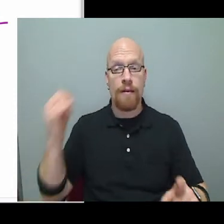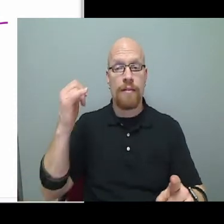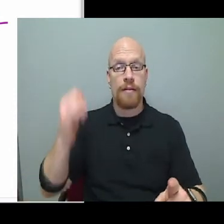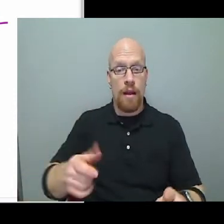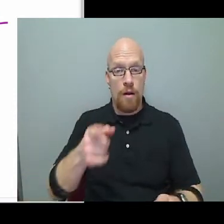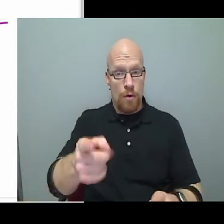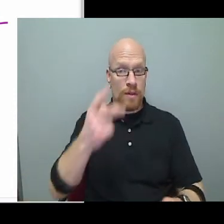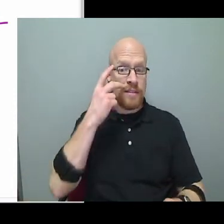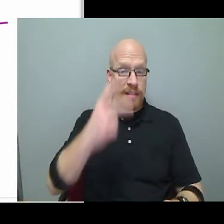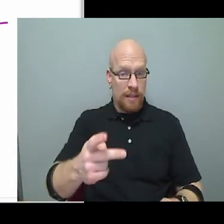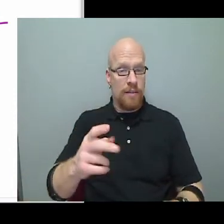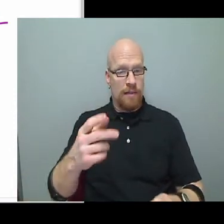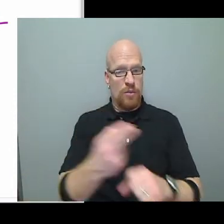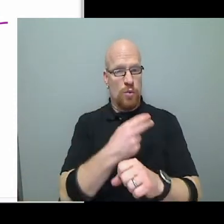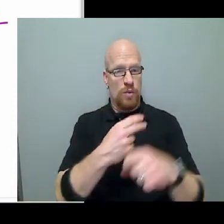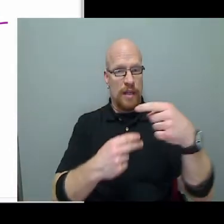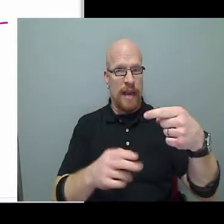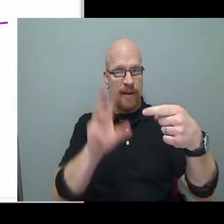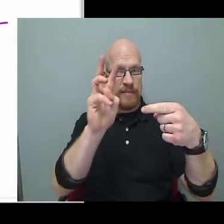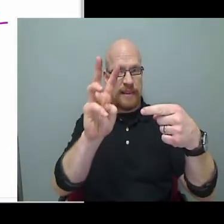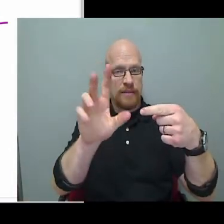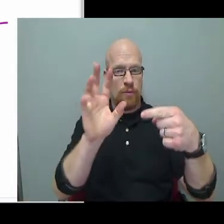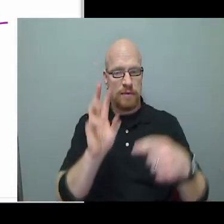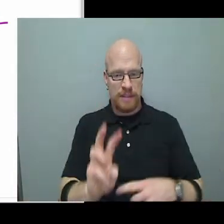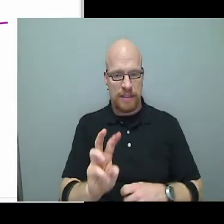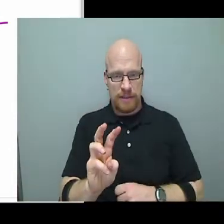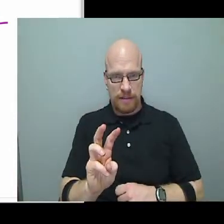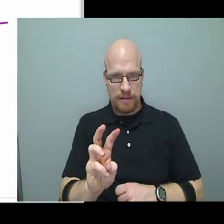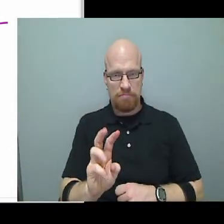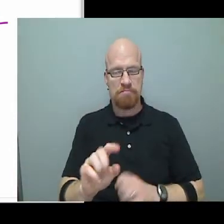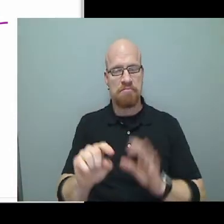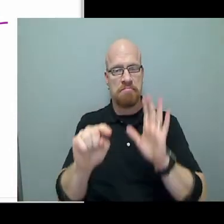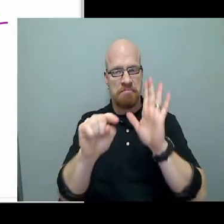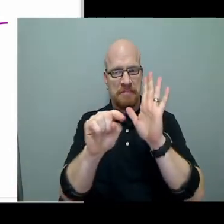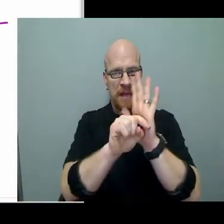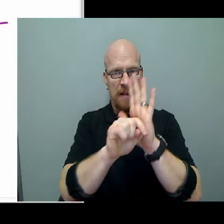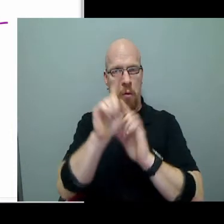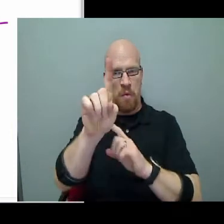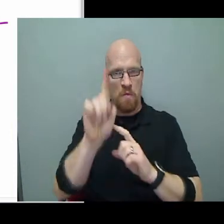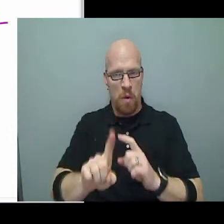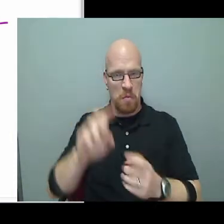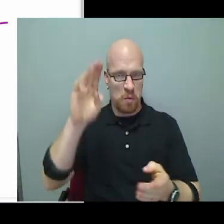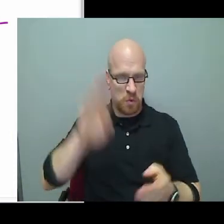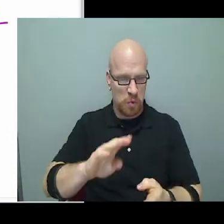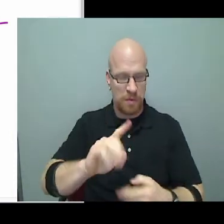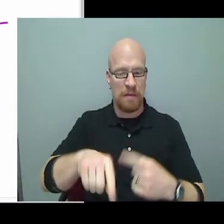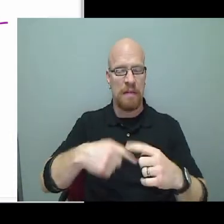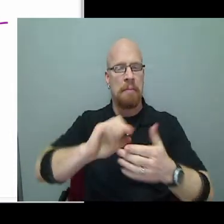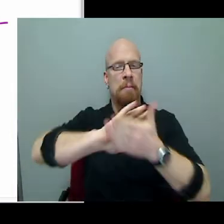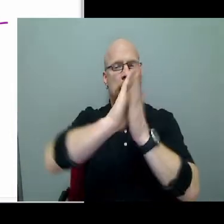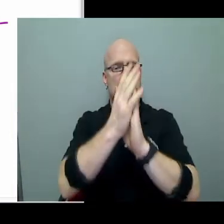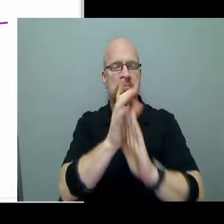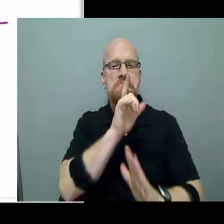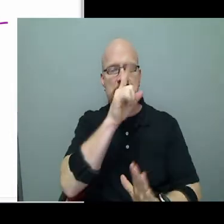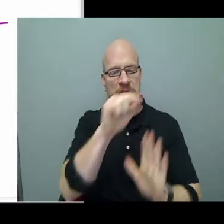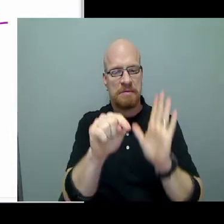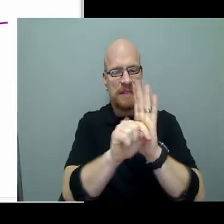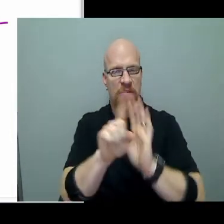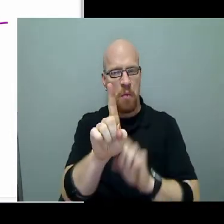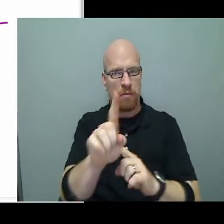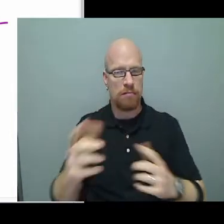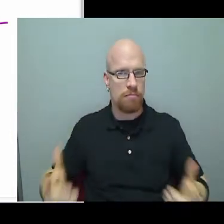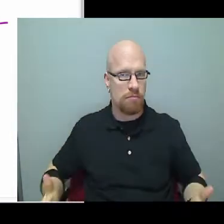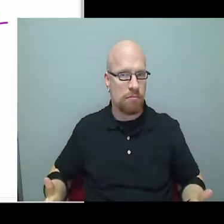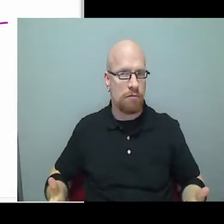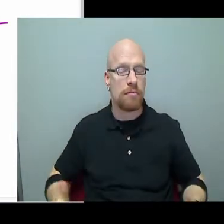Now we can see we had -6/6. I reduced to -1/1, and the answer is just -1 for